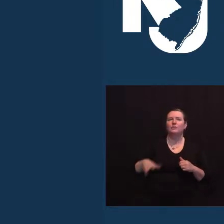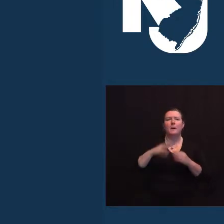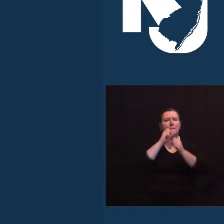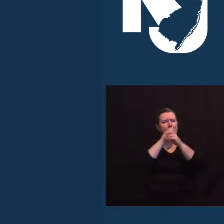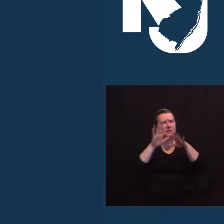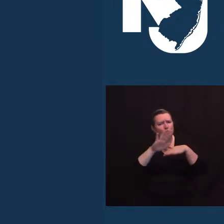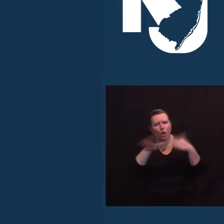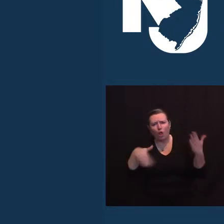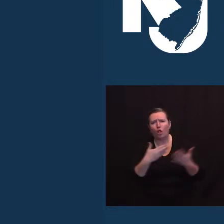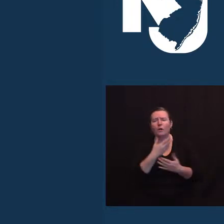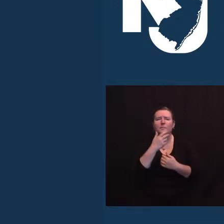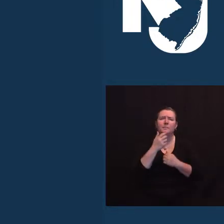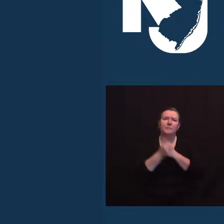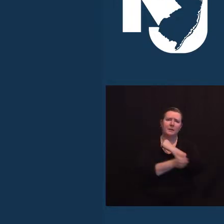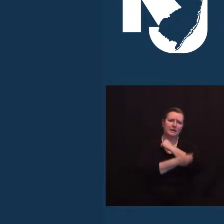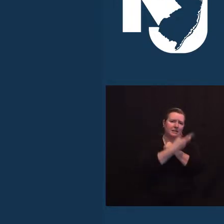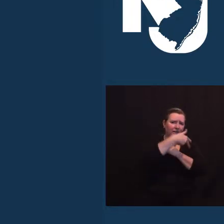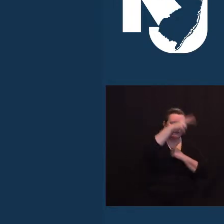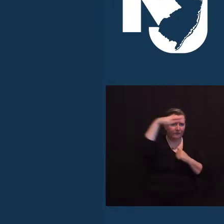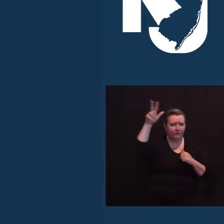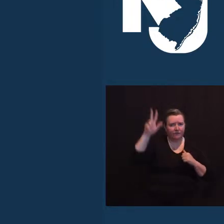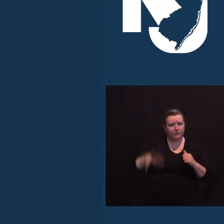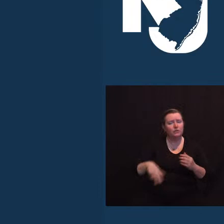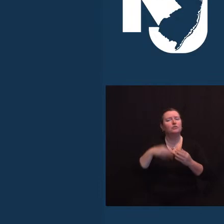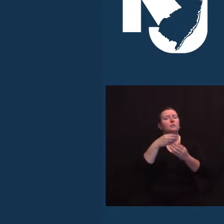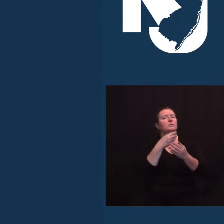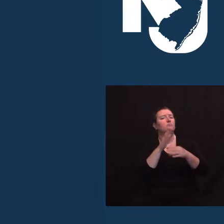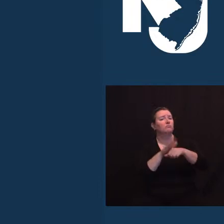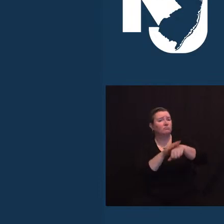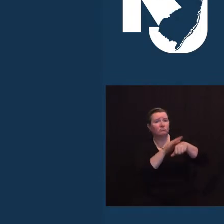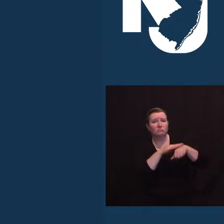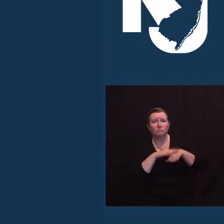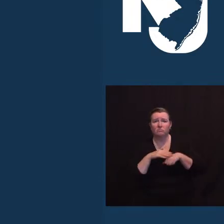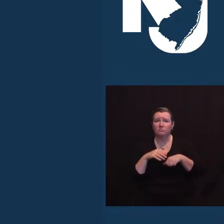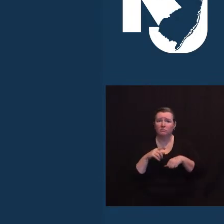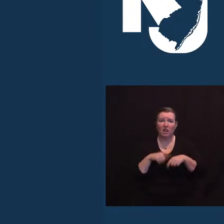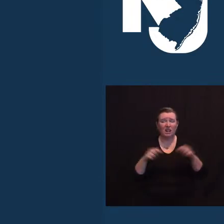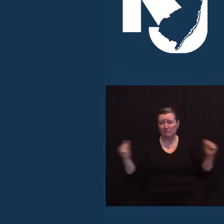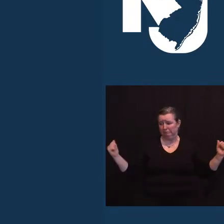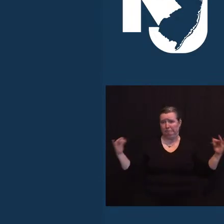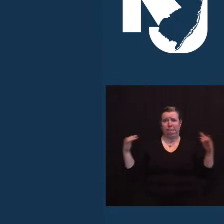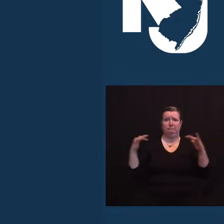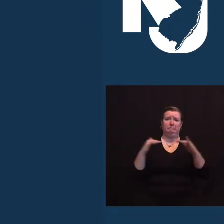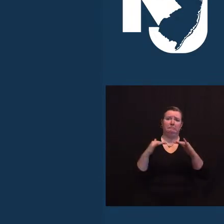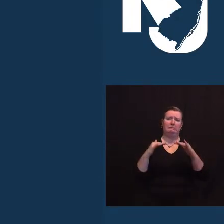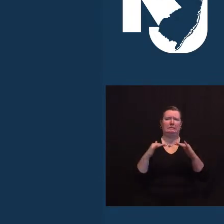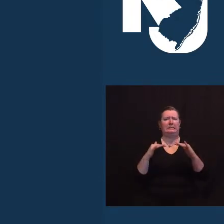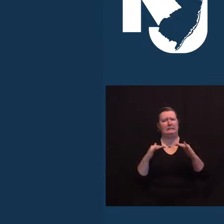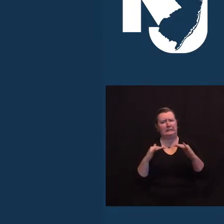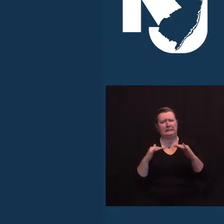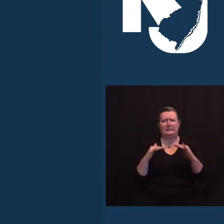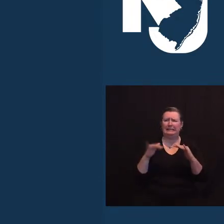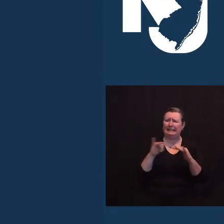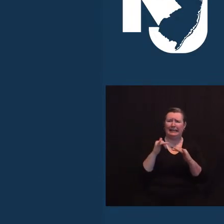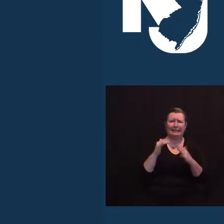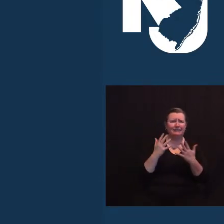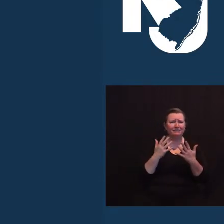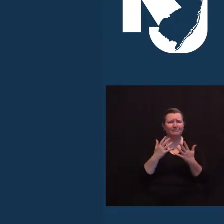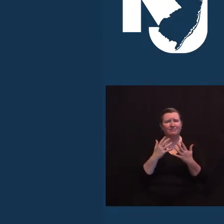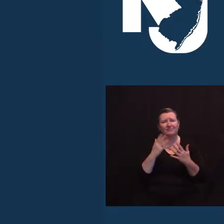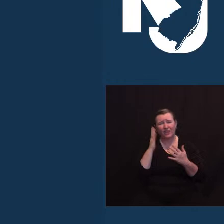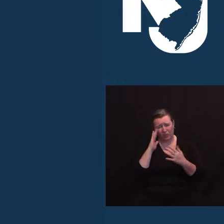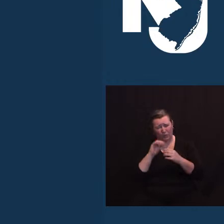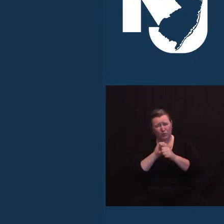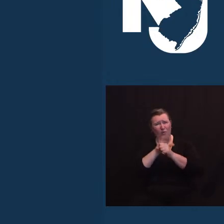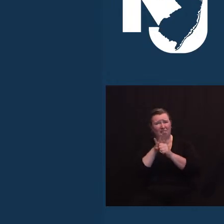this cannot be as in years past. We are still in a pandemic, as we all know, and we cannot risk any family